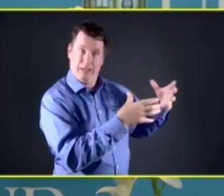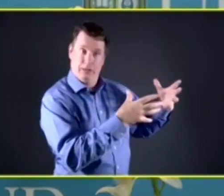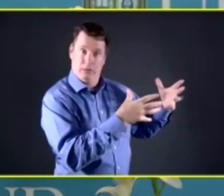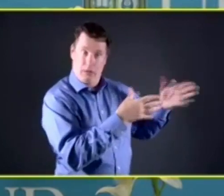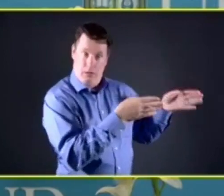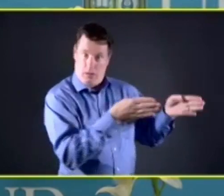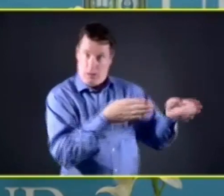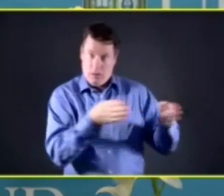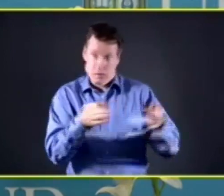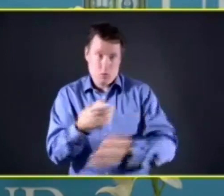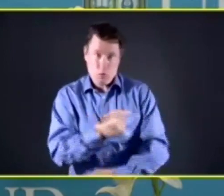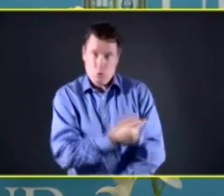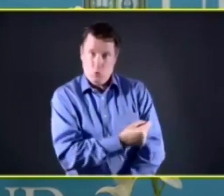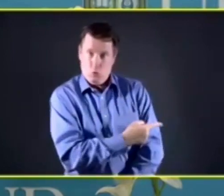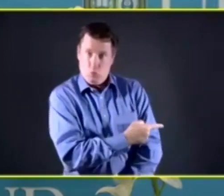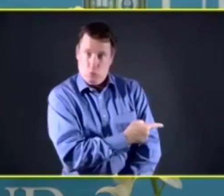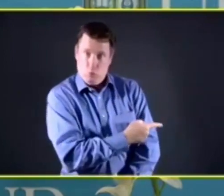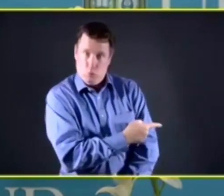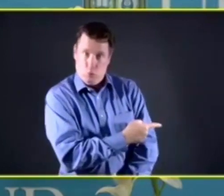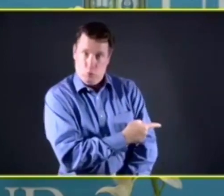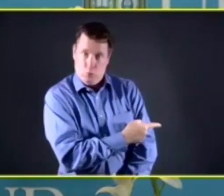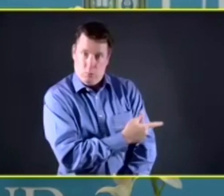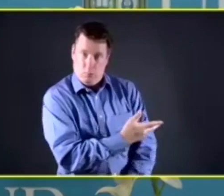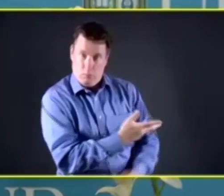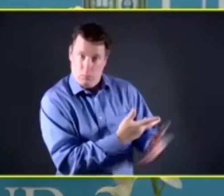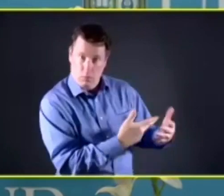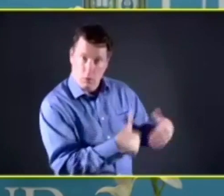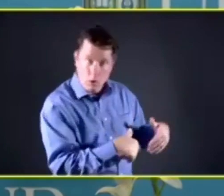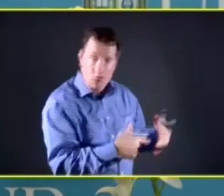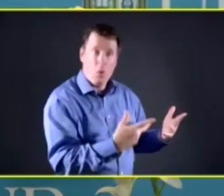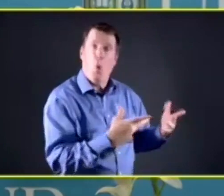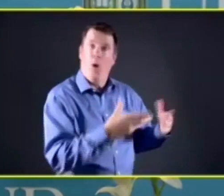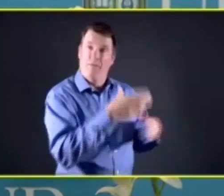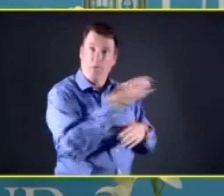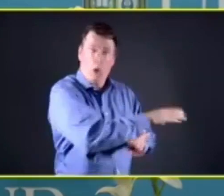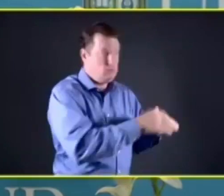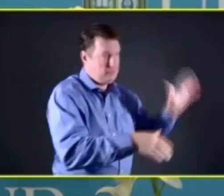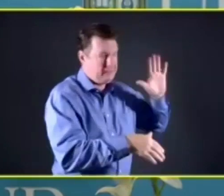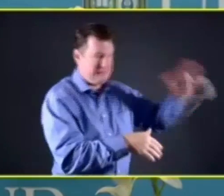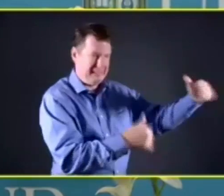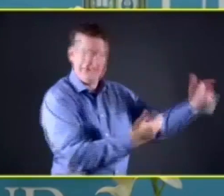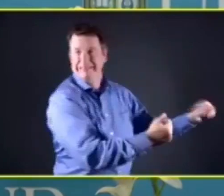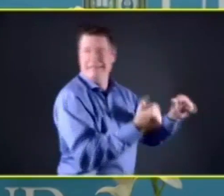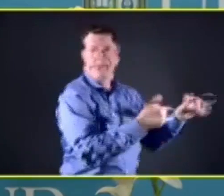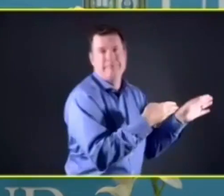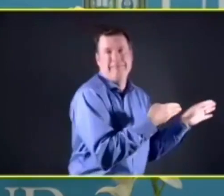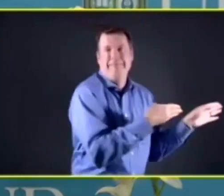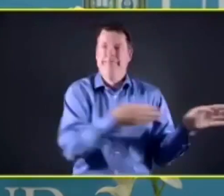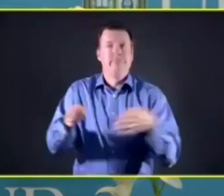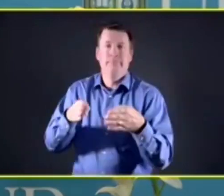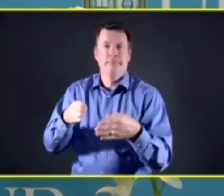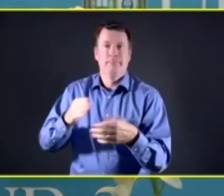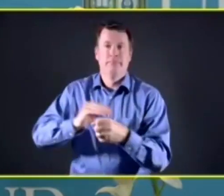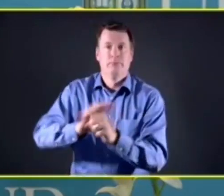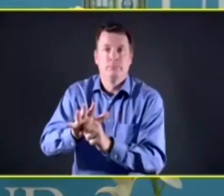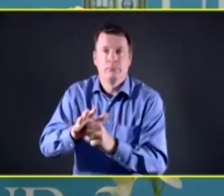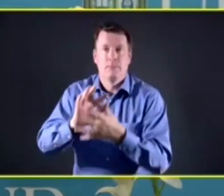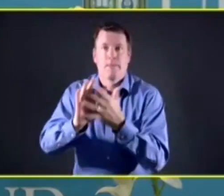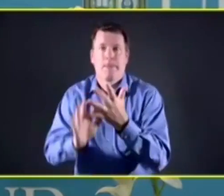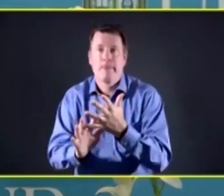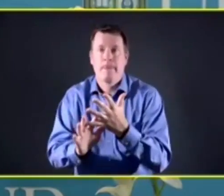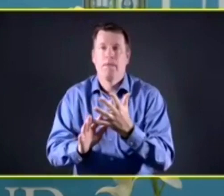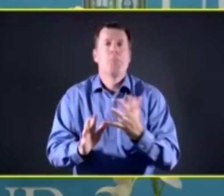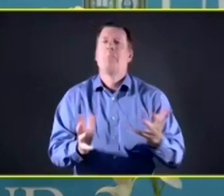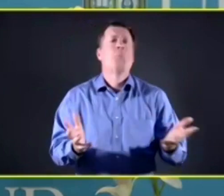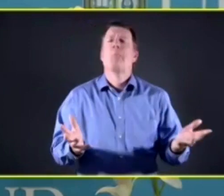research respiratory viruses, and then I kind of got conscripted into AIDS, but that's fine. Thanks. There's been plenty of work, and